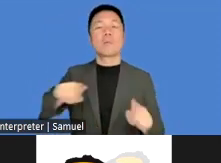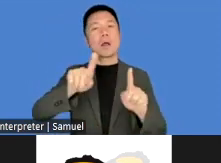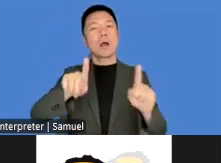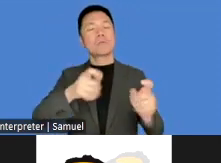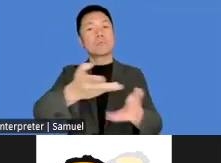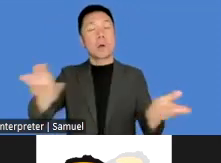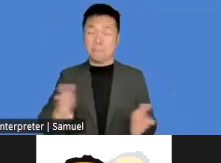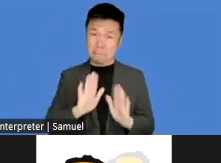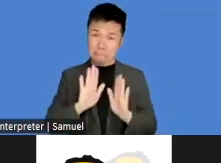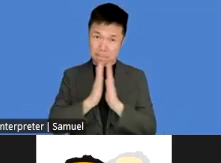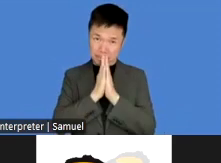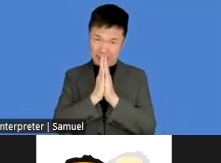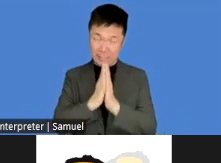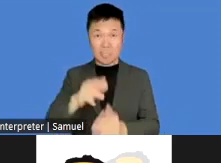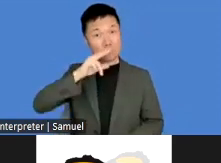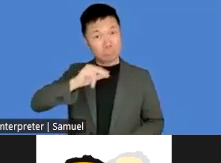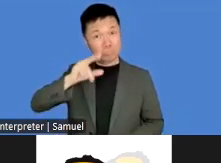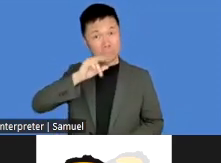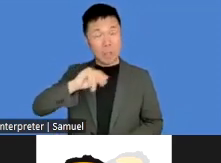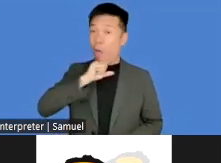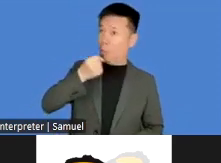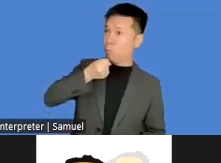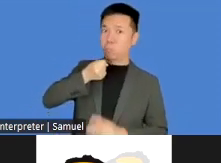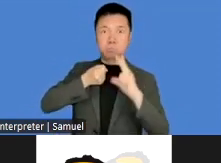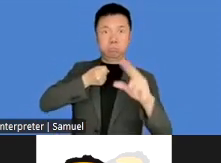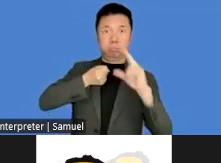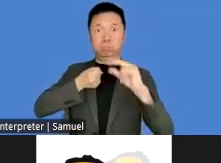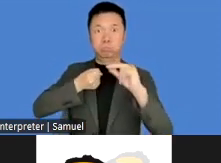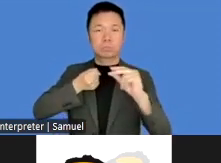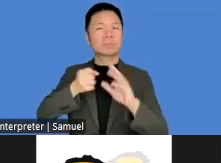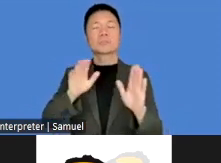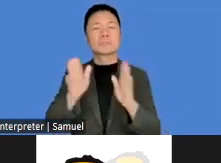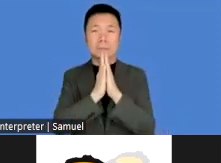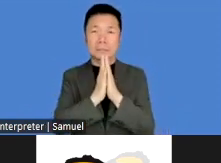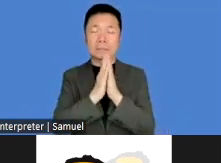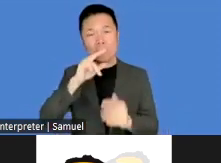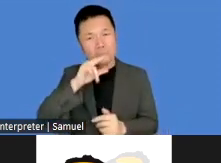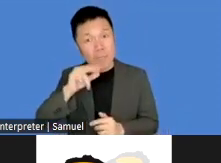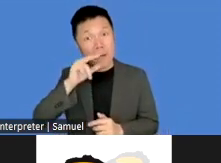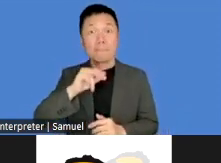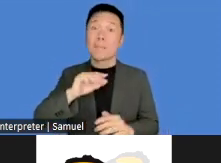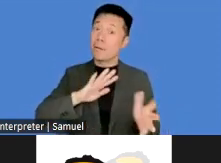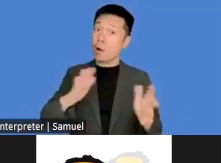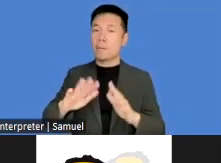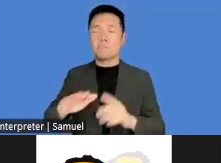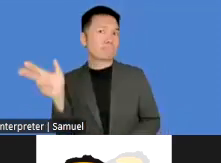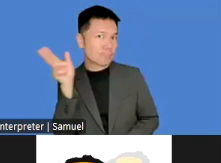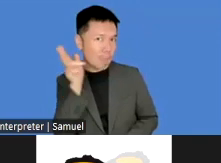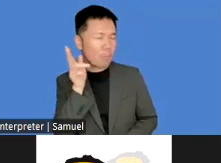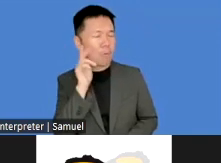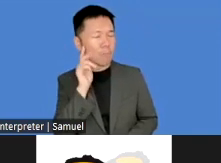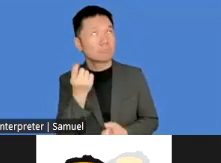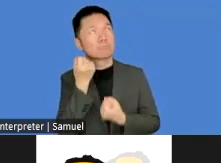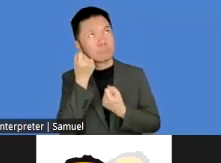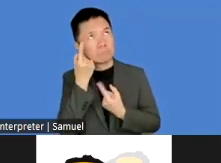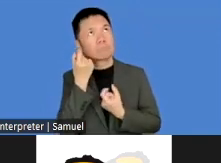at a pace that is moderate to allow for accurate interpretation and also for the benefit of understanding for those